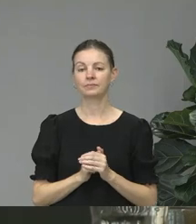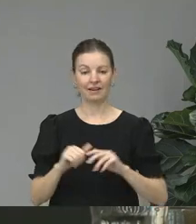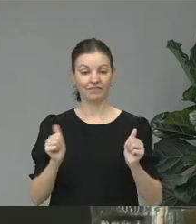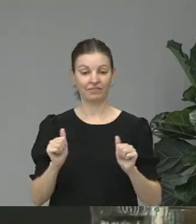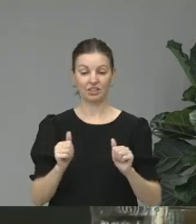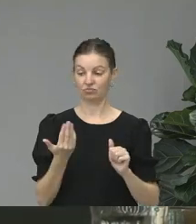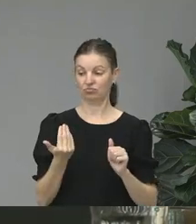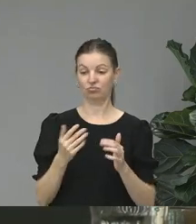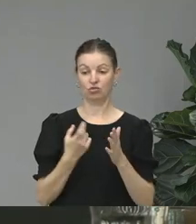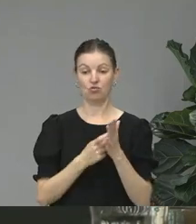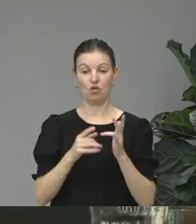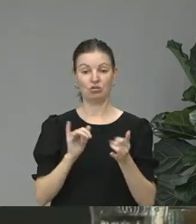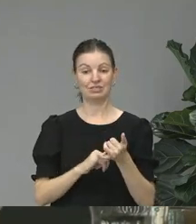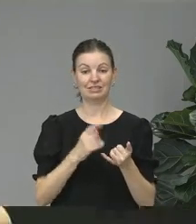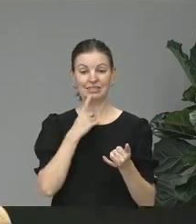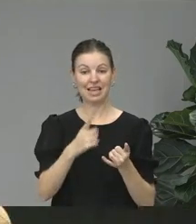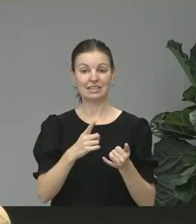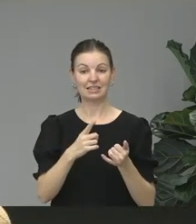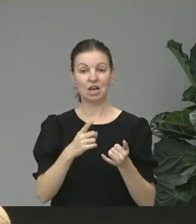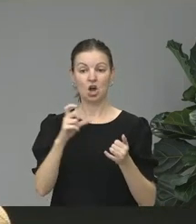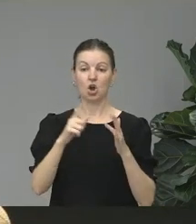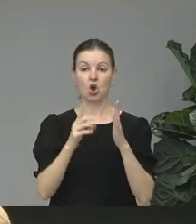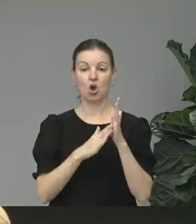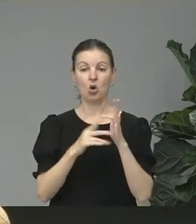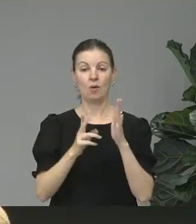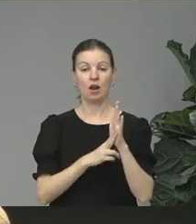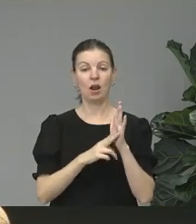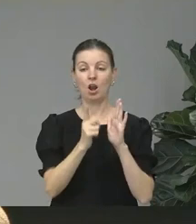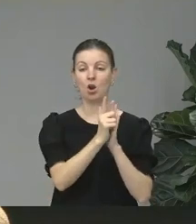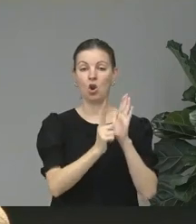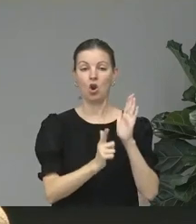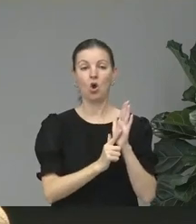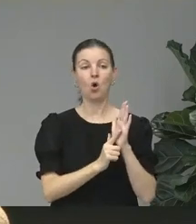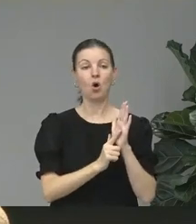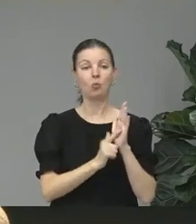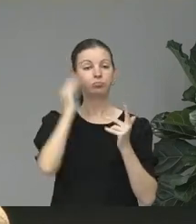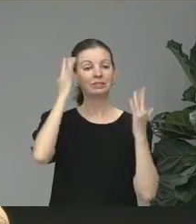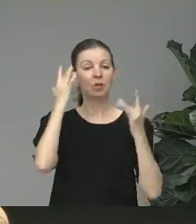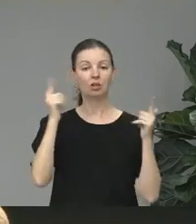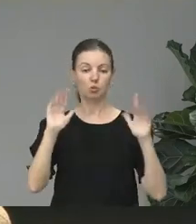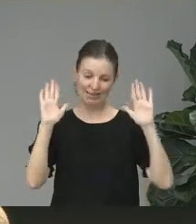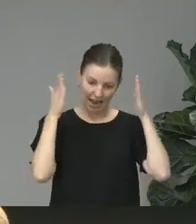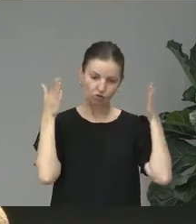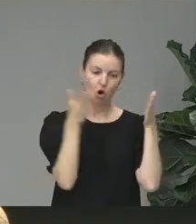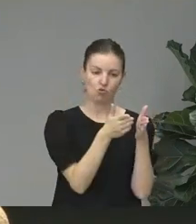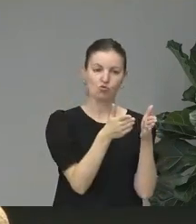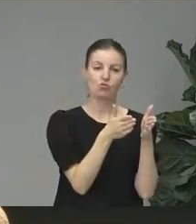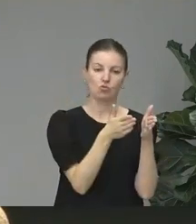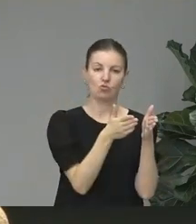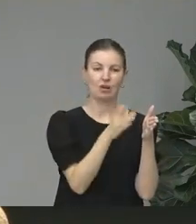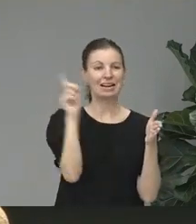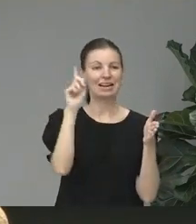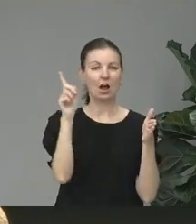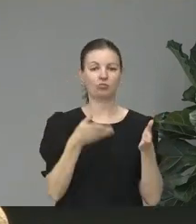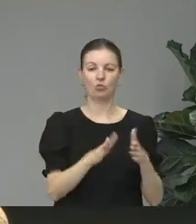Roz, that the common law legality principle is too narrow, too inadequate, so the existing machinery